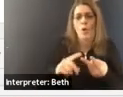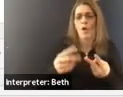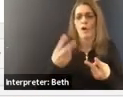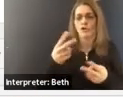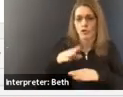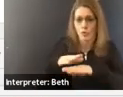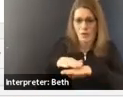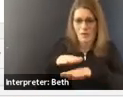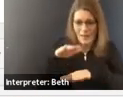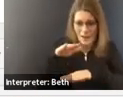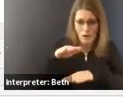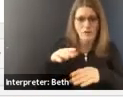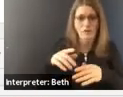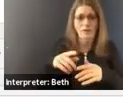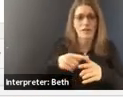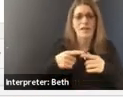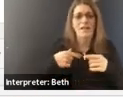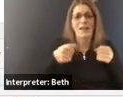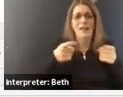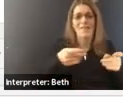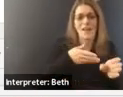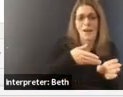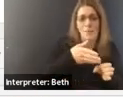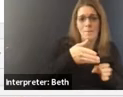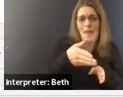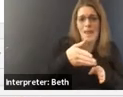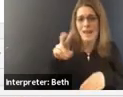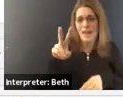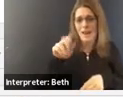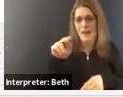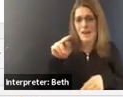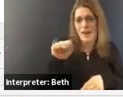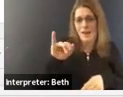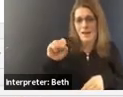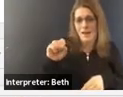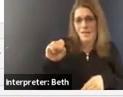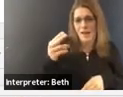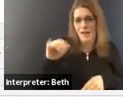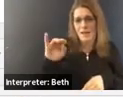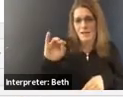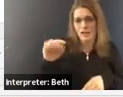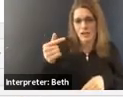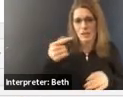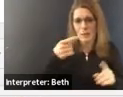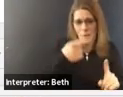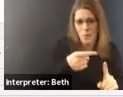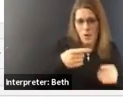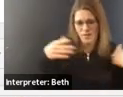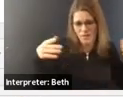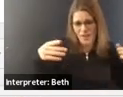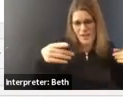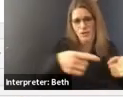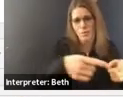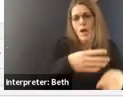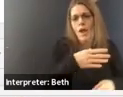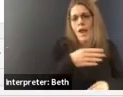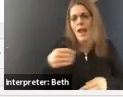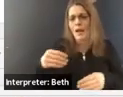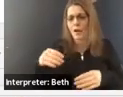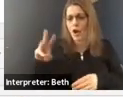point and I gave it wing orientation. I wanted to change this